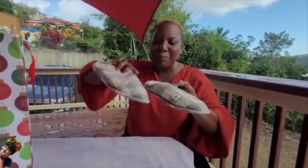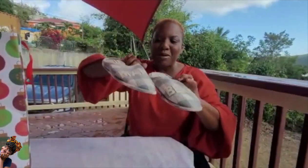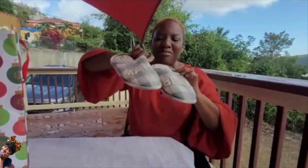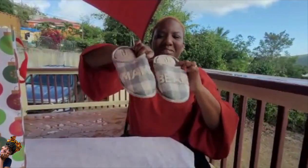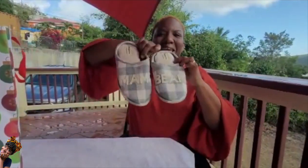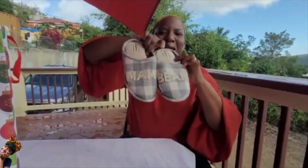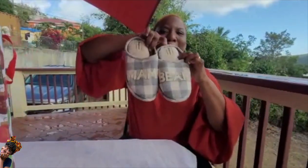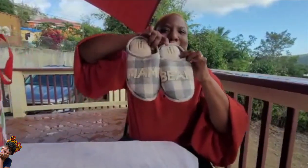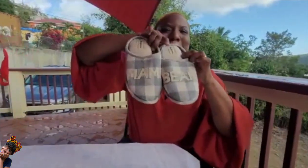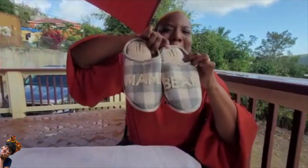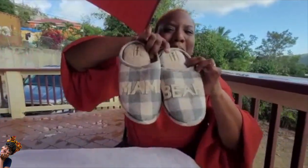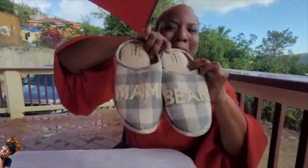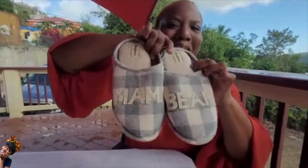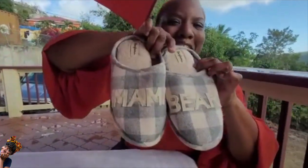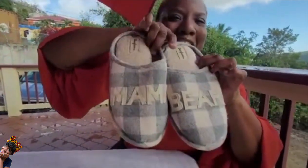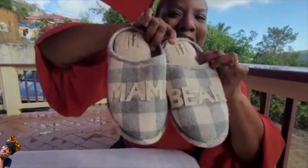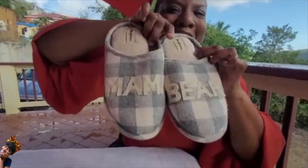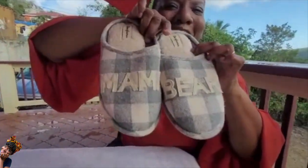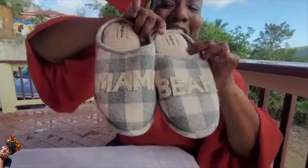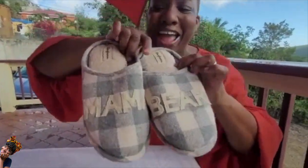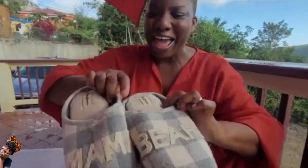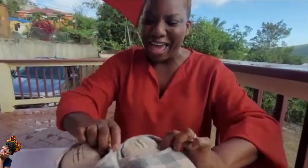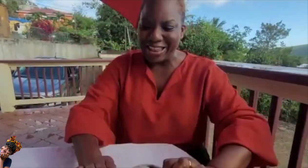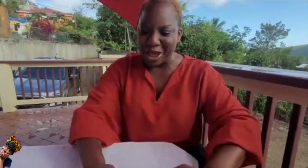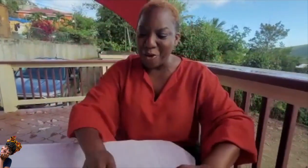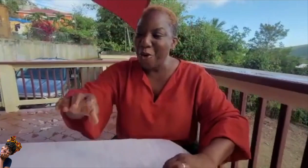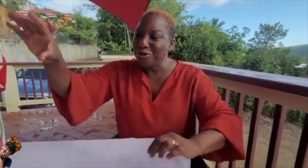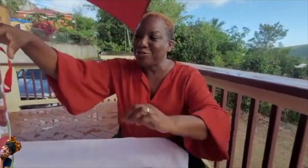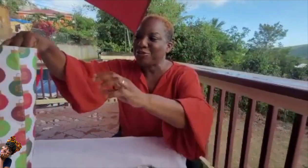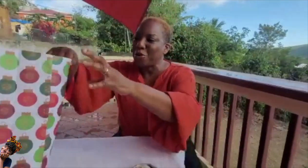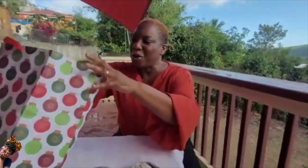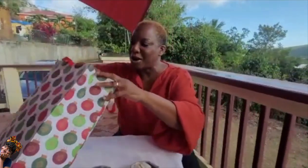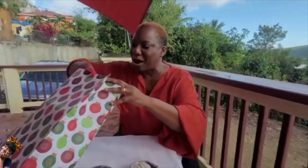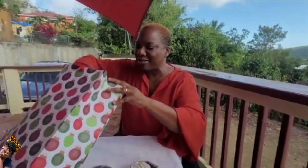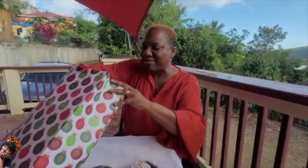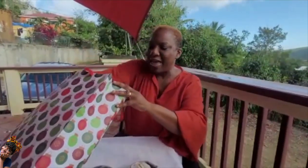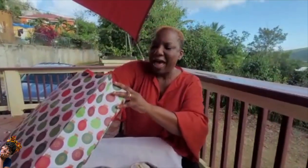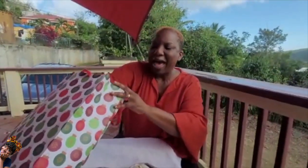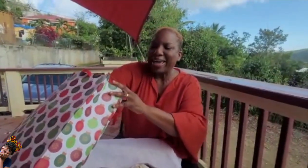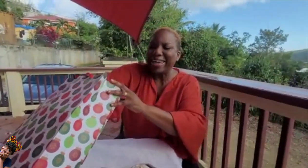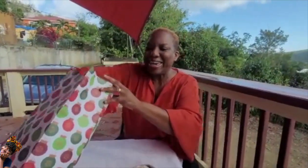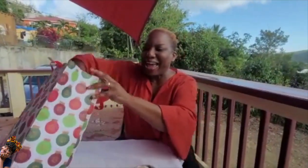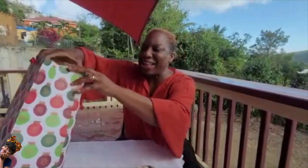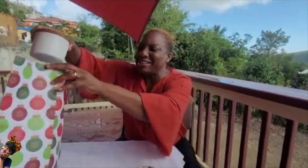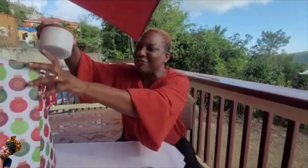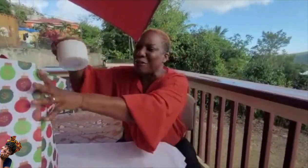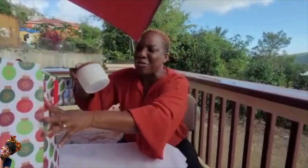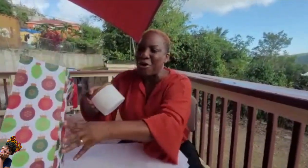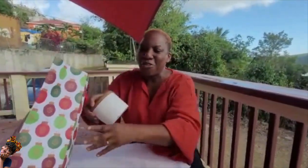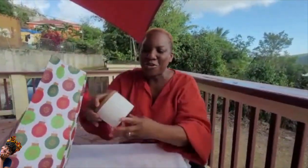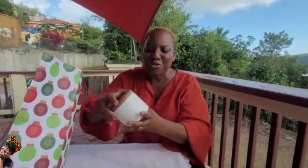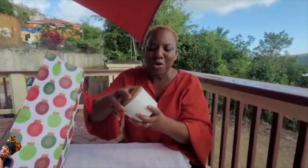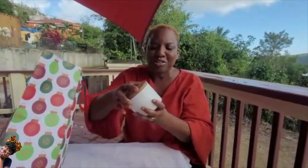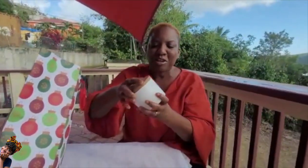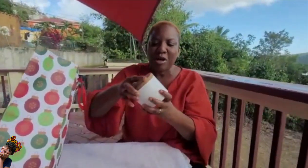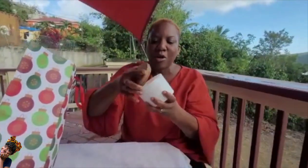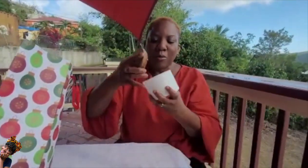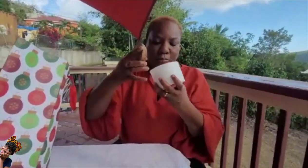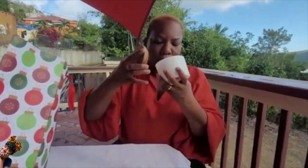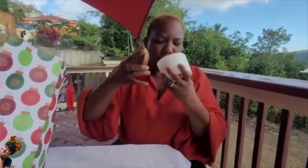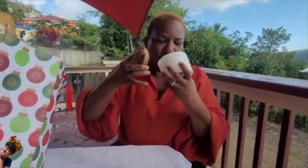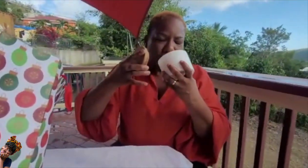house slippers saying Mama Bear. And I also got a candle from the other